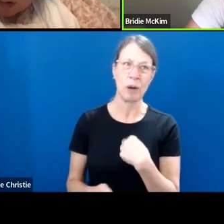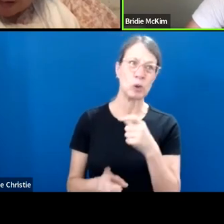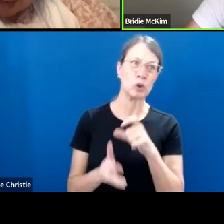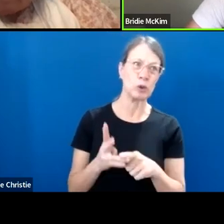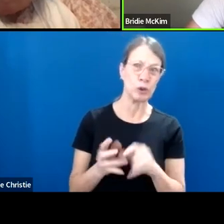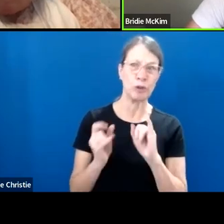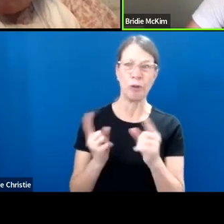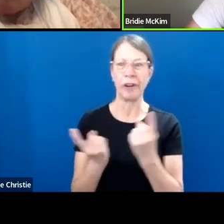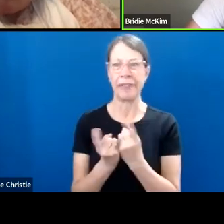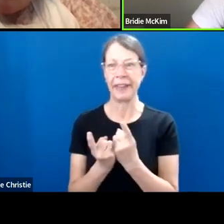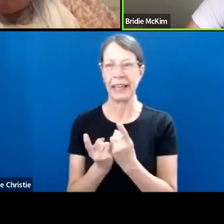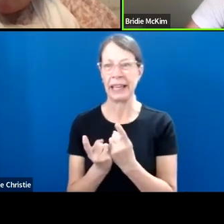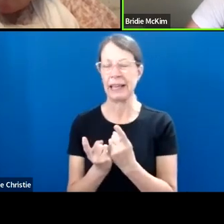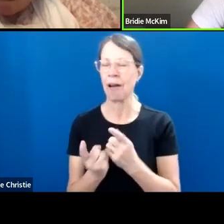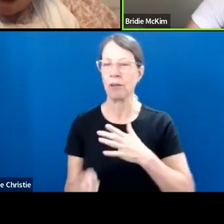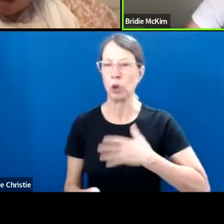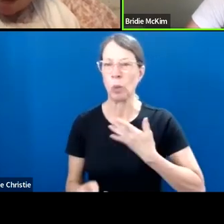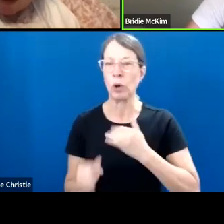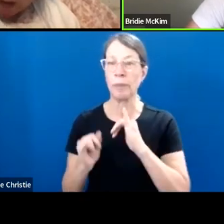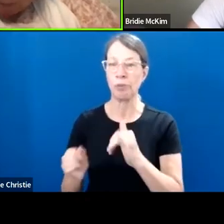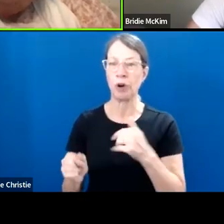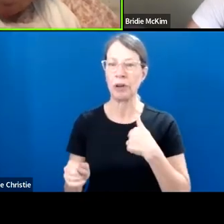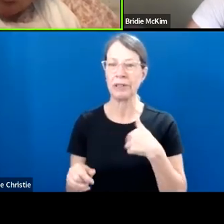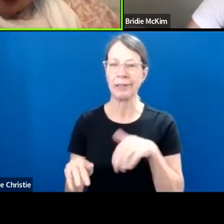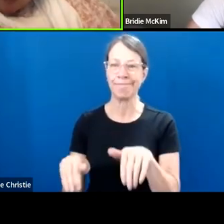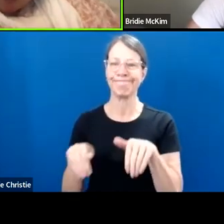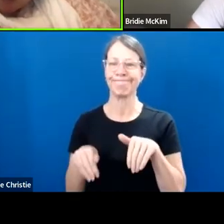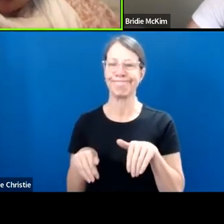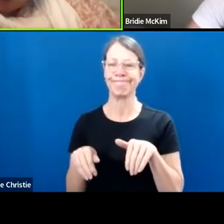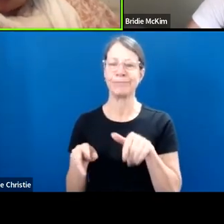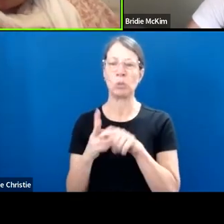in fear of getting it wrong. And